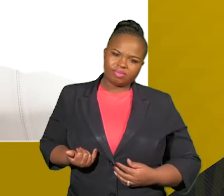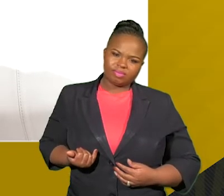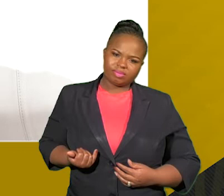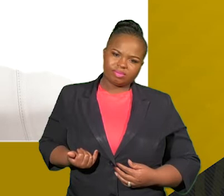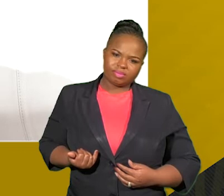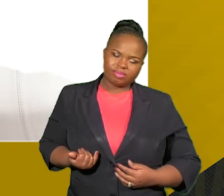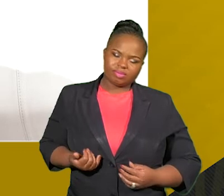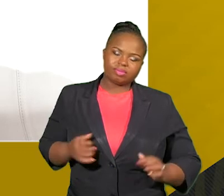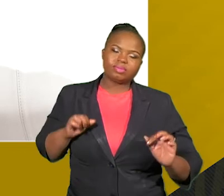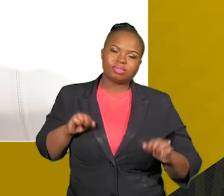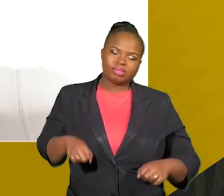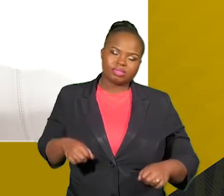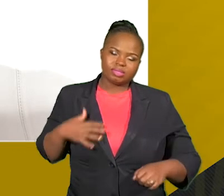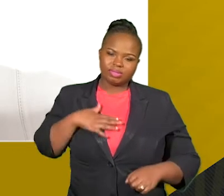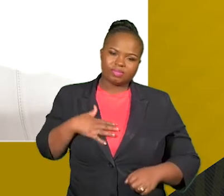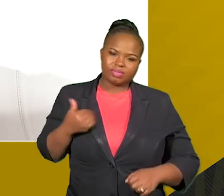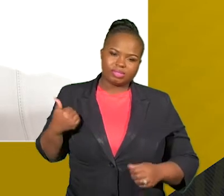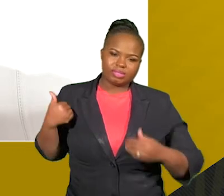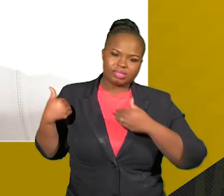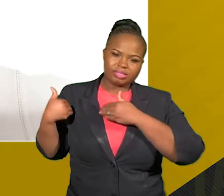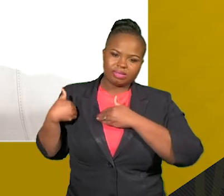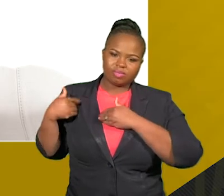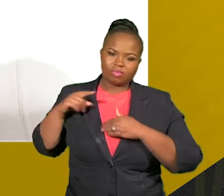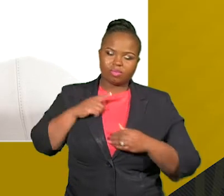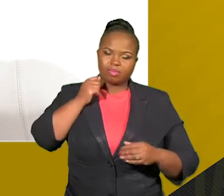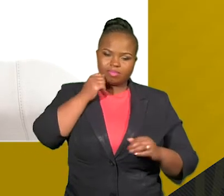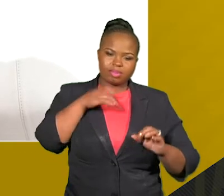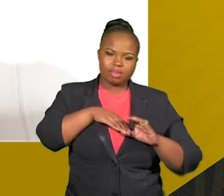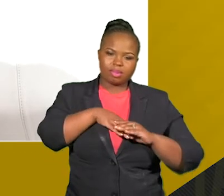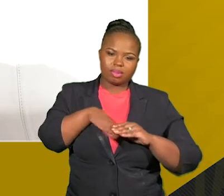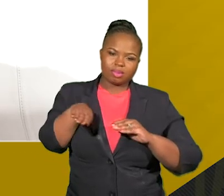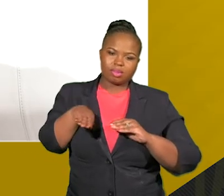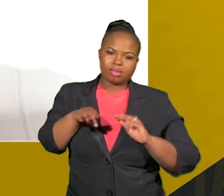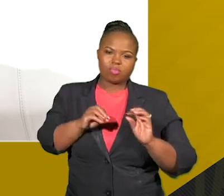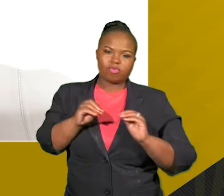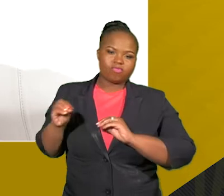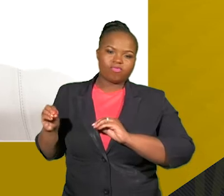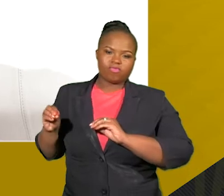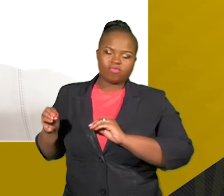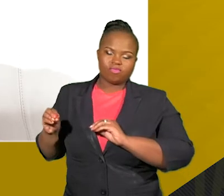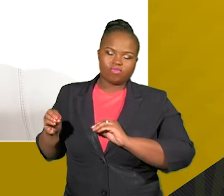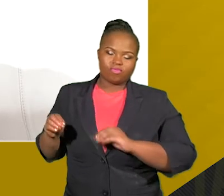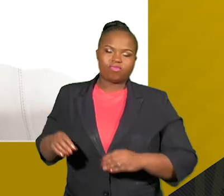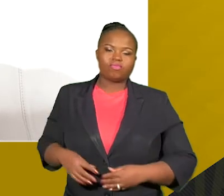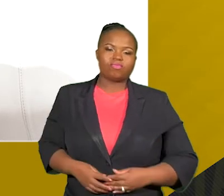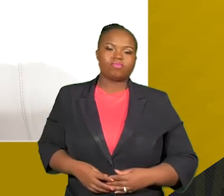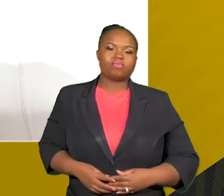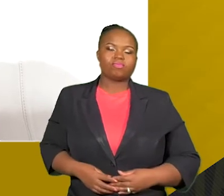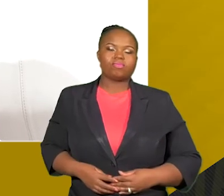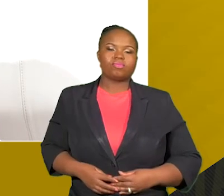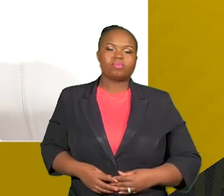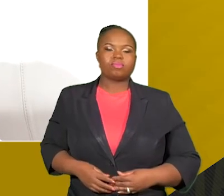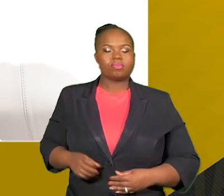For now, he says he's also immobile out. Oh, yeah, immobile out. Yeah, immobile out.